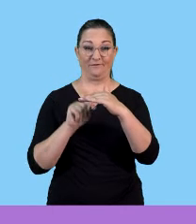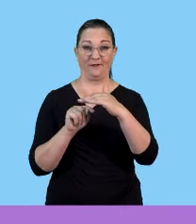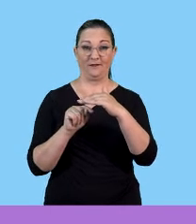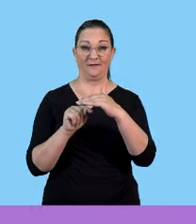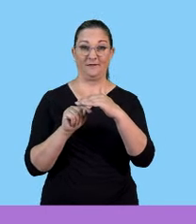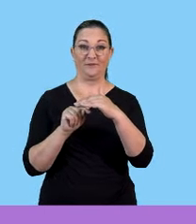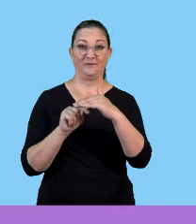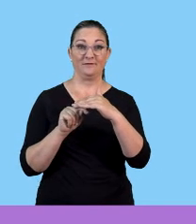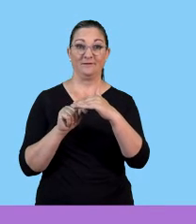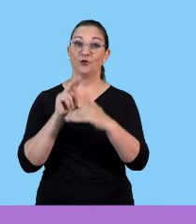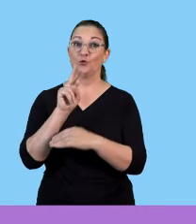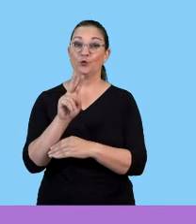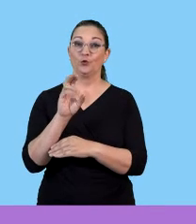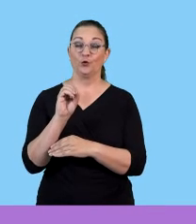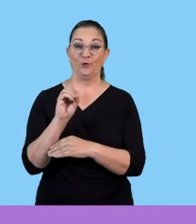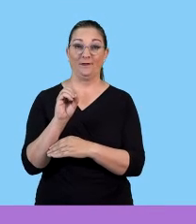divided by